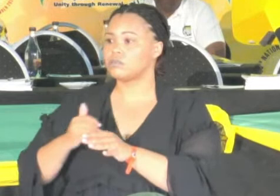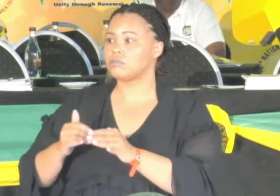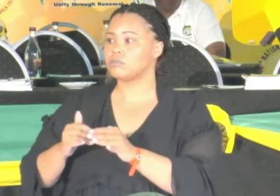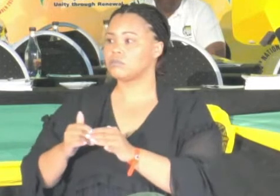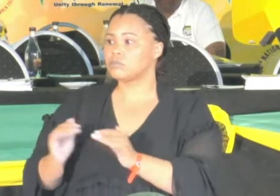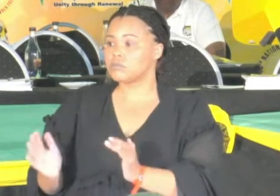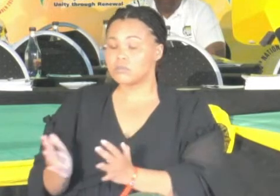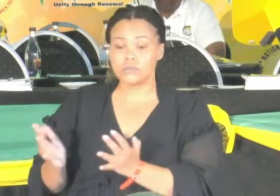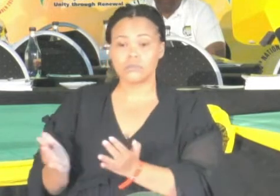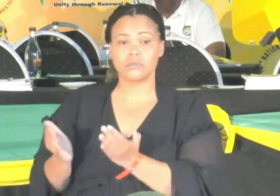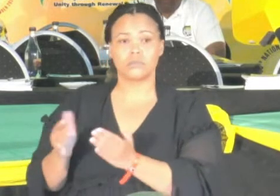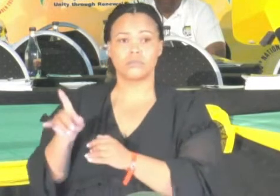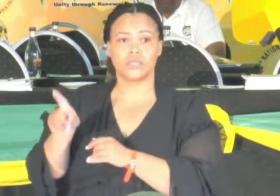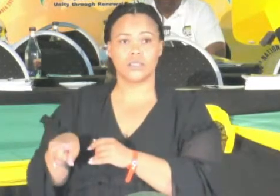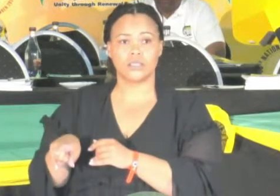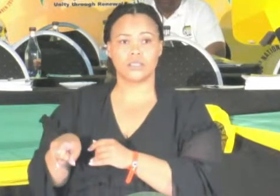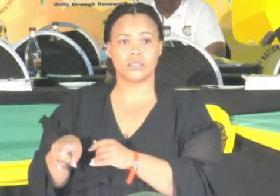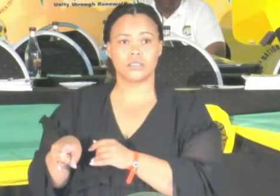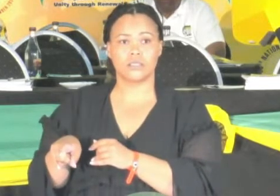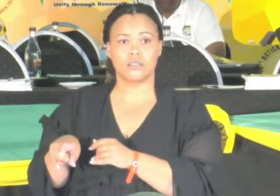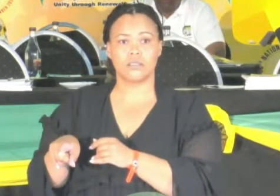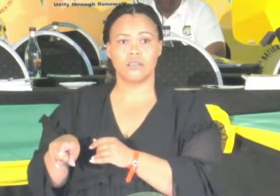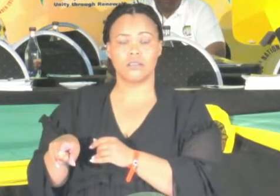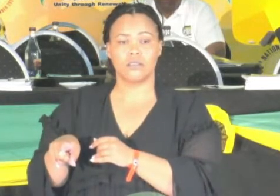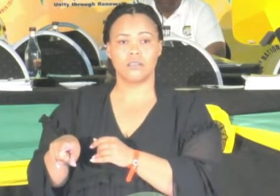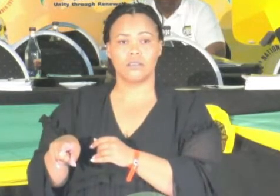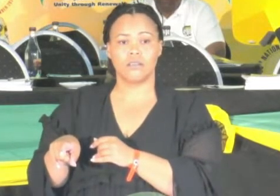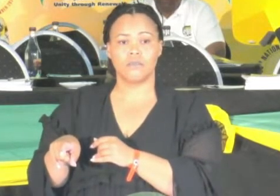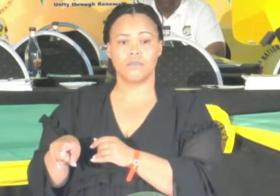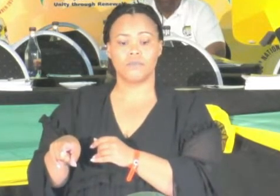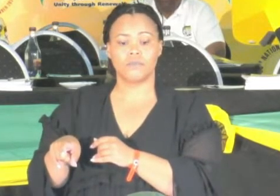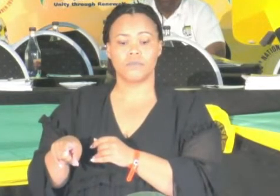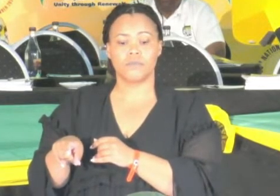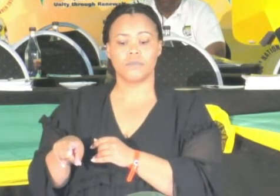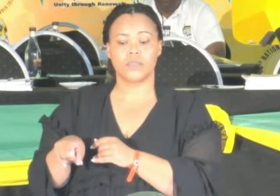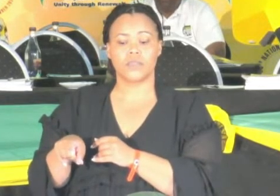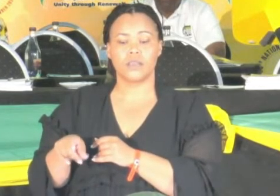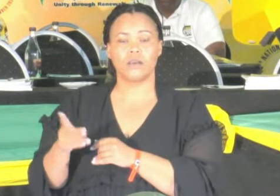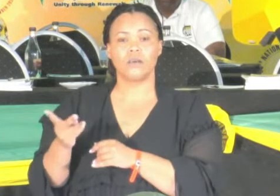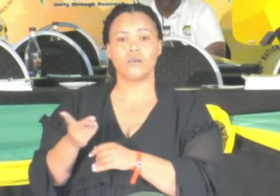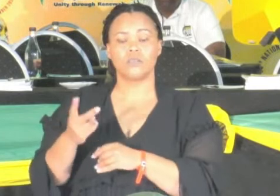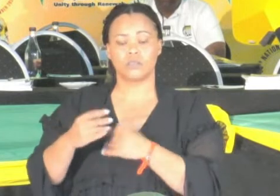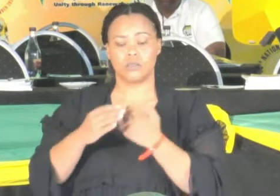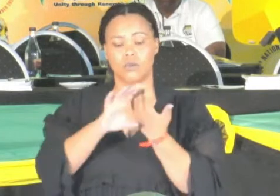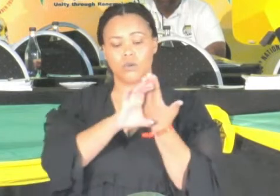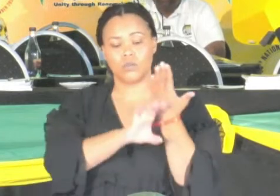more importantly, as clearly set out in our constitution,